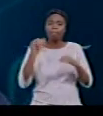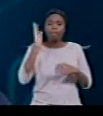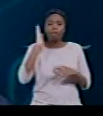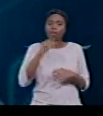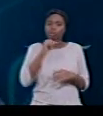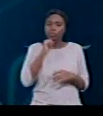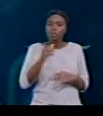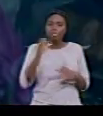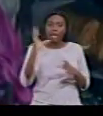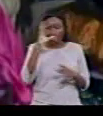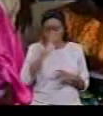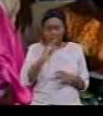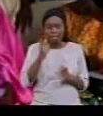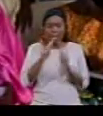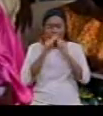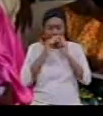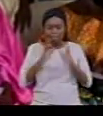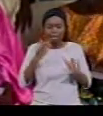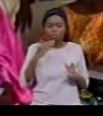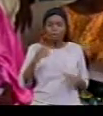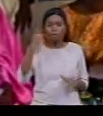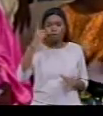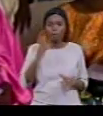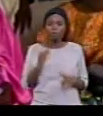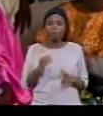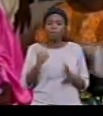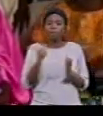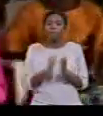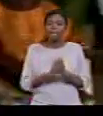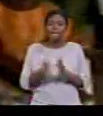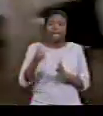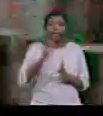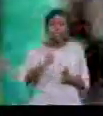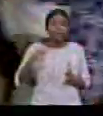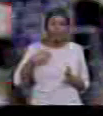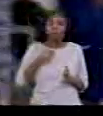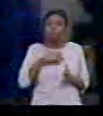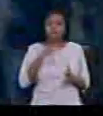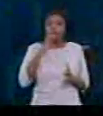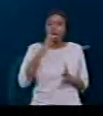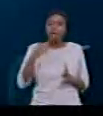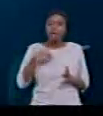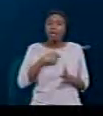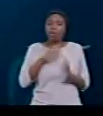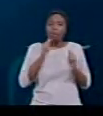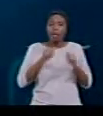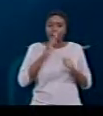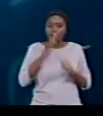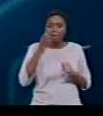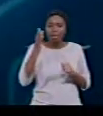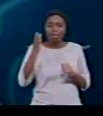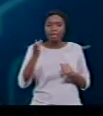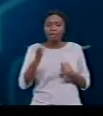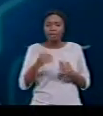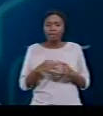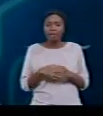the blessings of God. That wherever you are prepared, you are ready like a